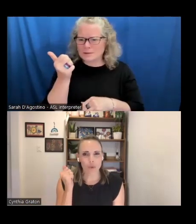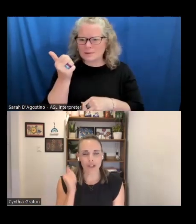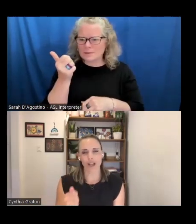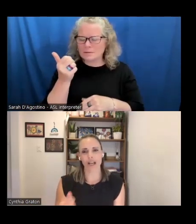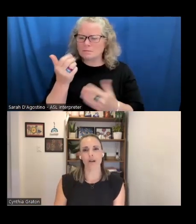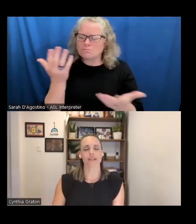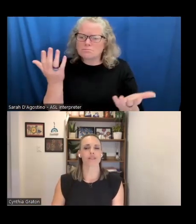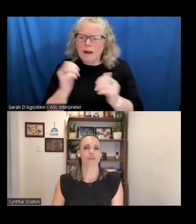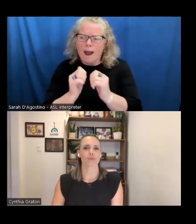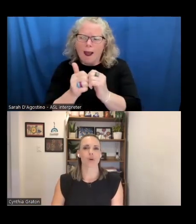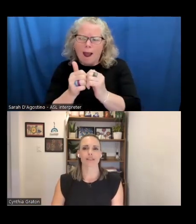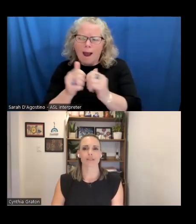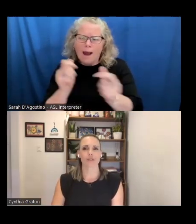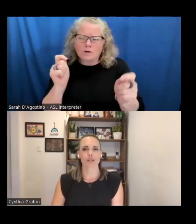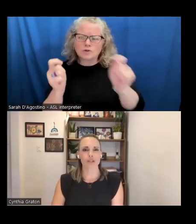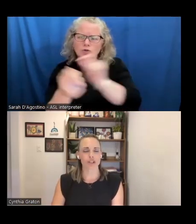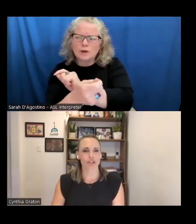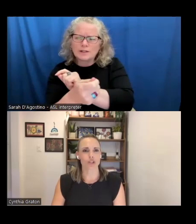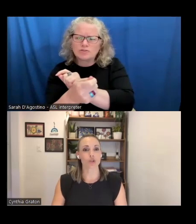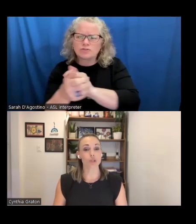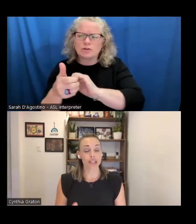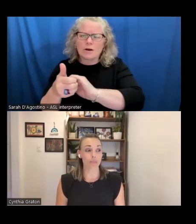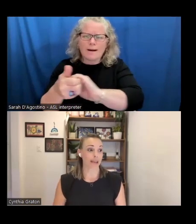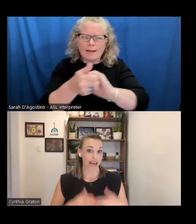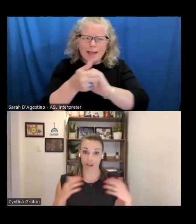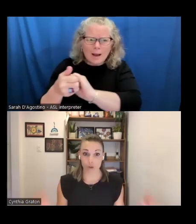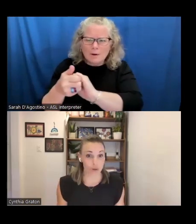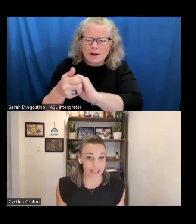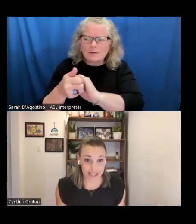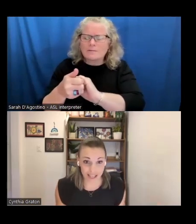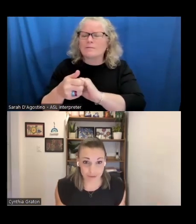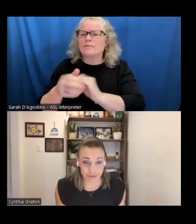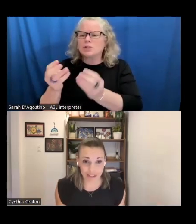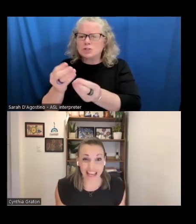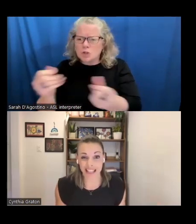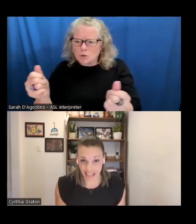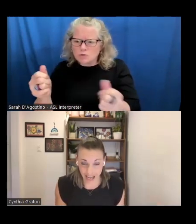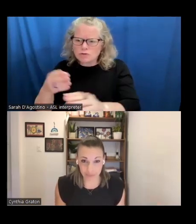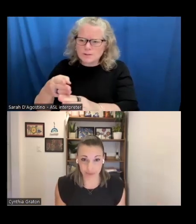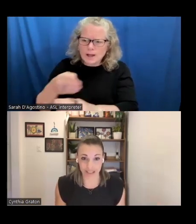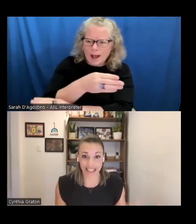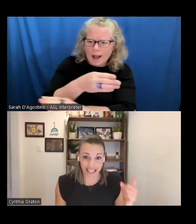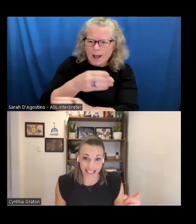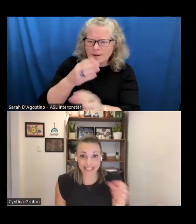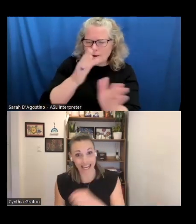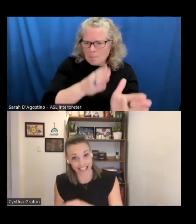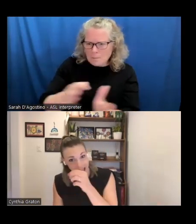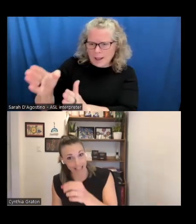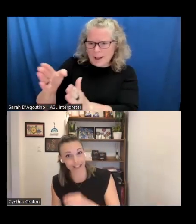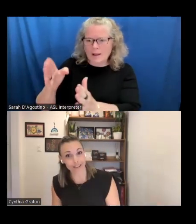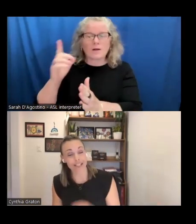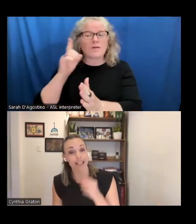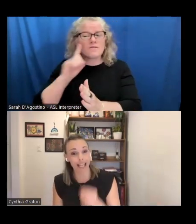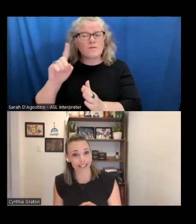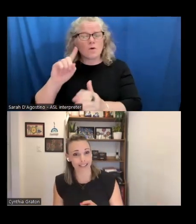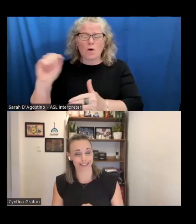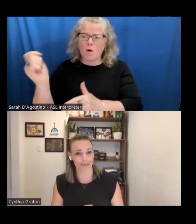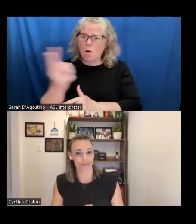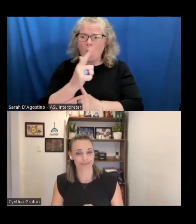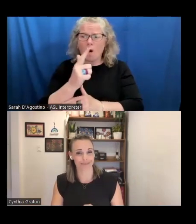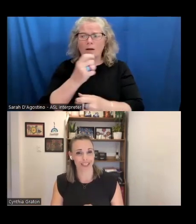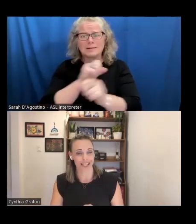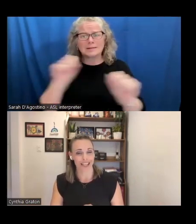up with collaborative and proactive solutions to keep everyone safe and happy, kids and adults